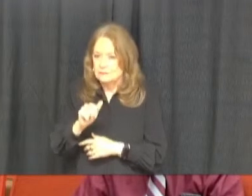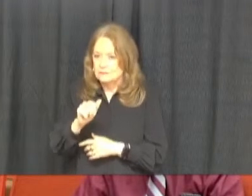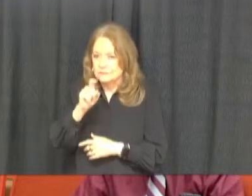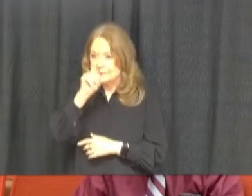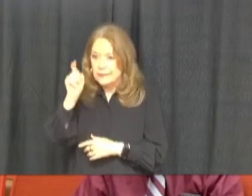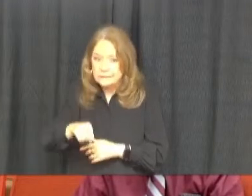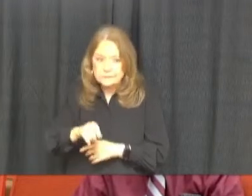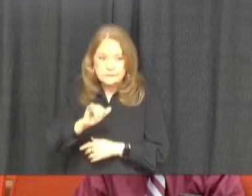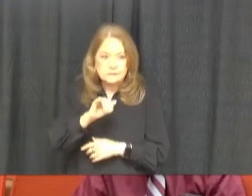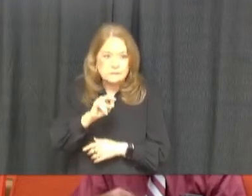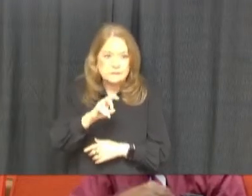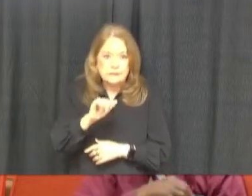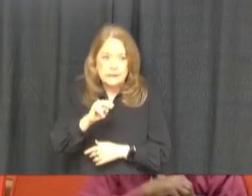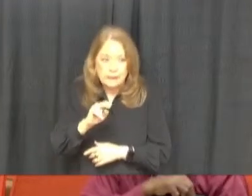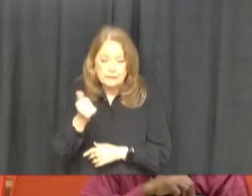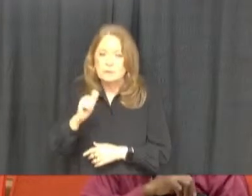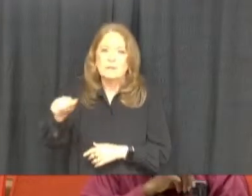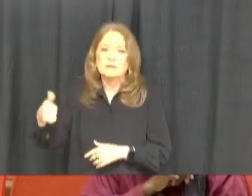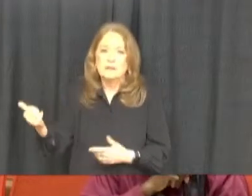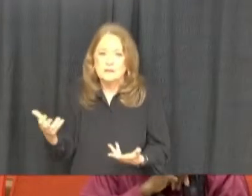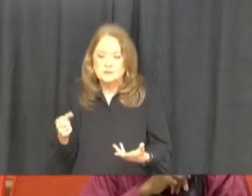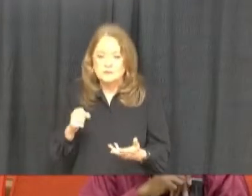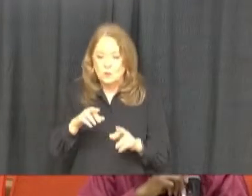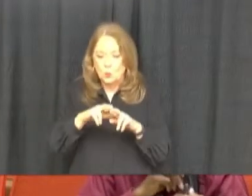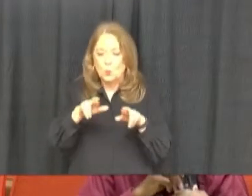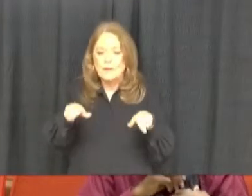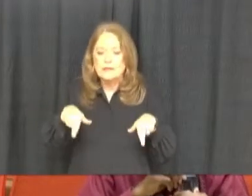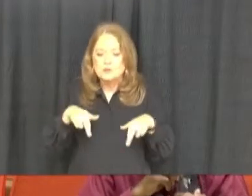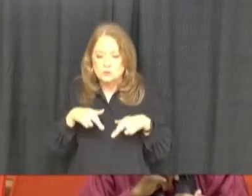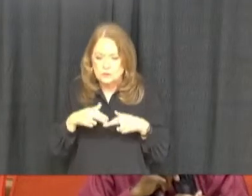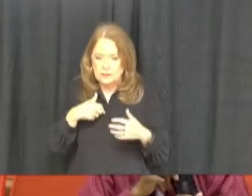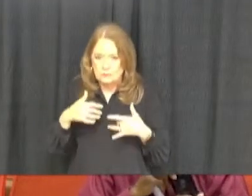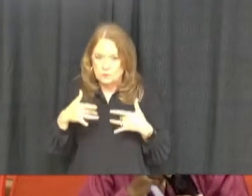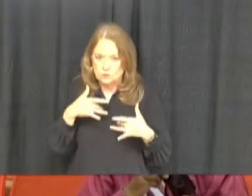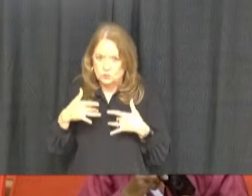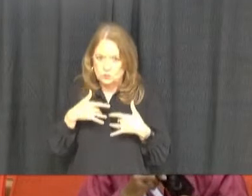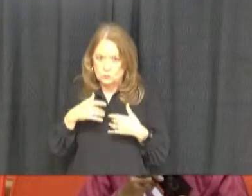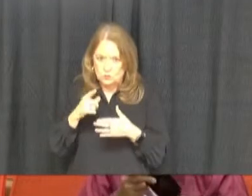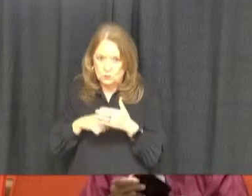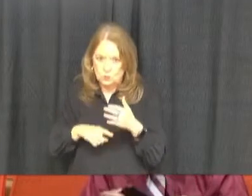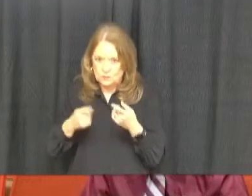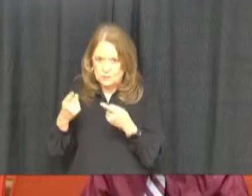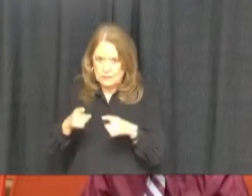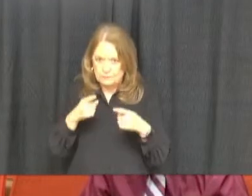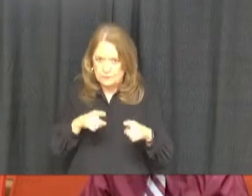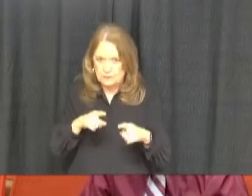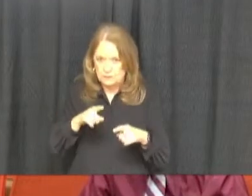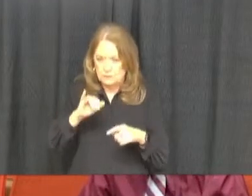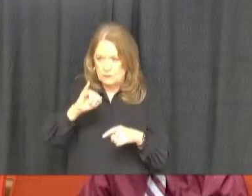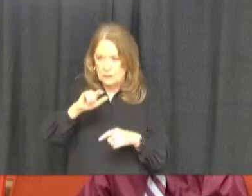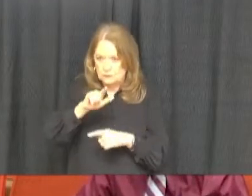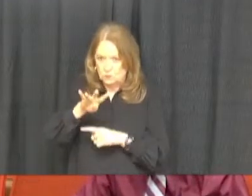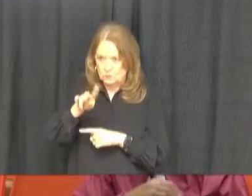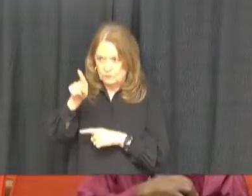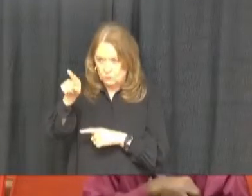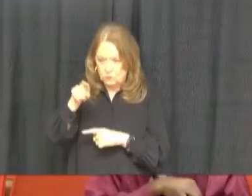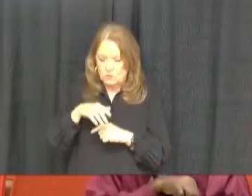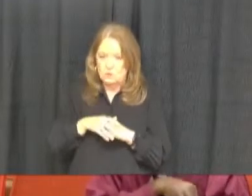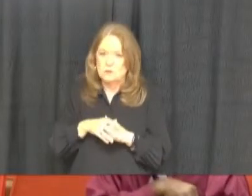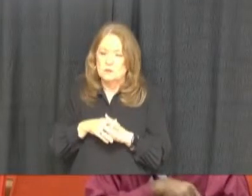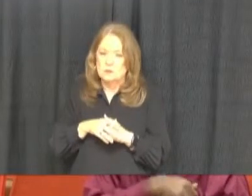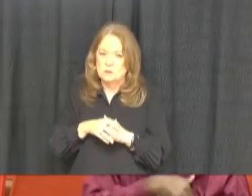Texas, Indiana, anywhere else. So regionally, I'm very concerned with what's maneuvering up and down our I-24 corridor. So,